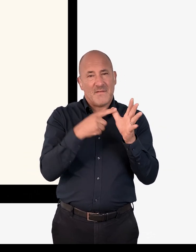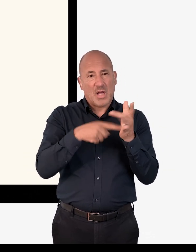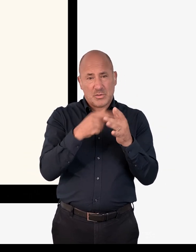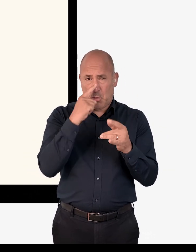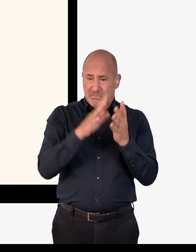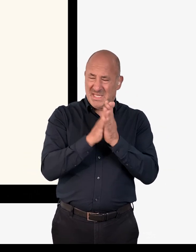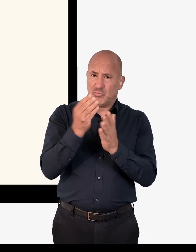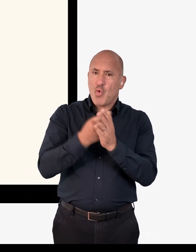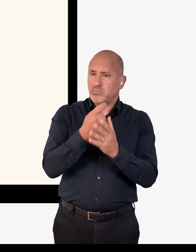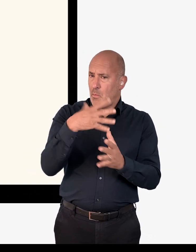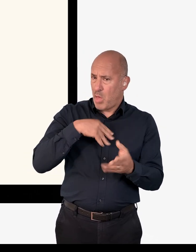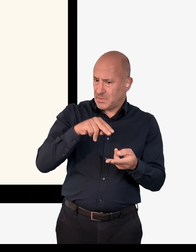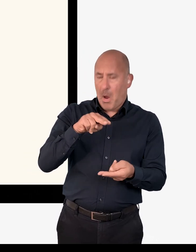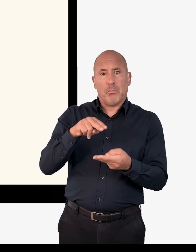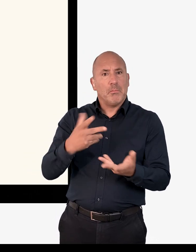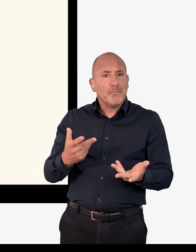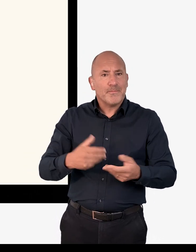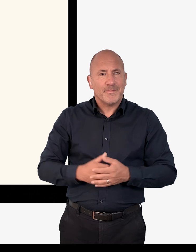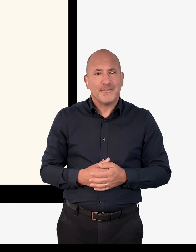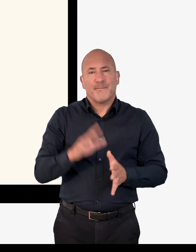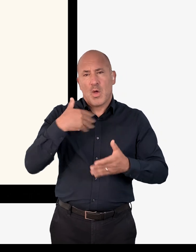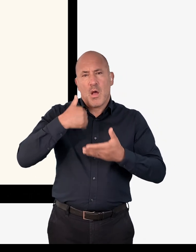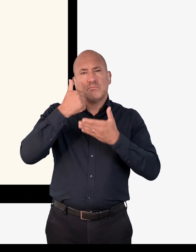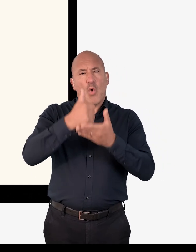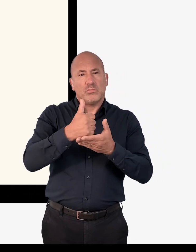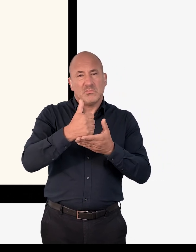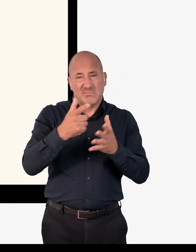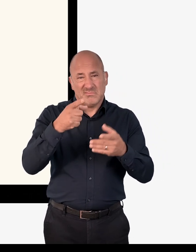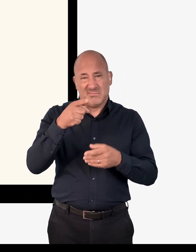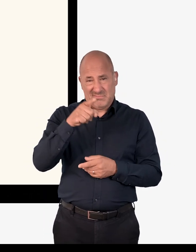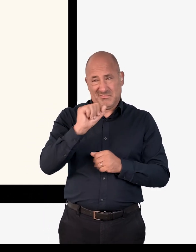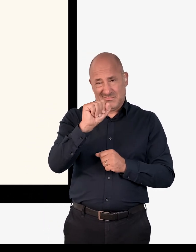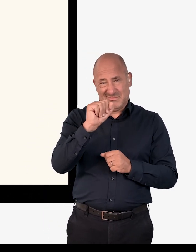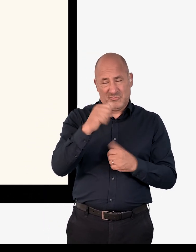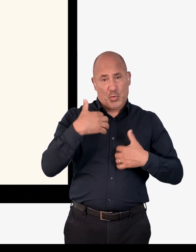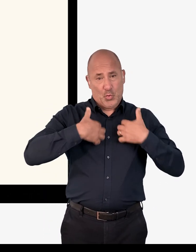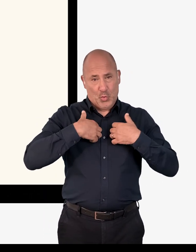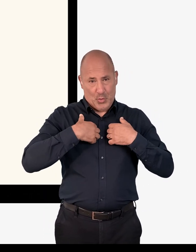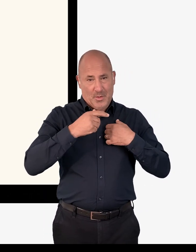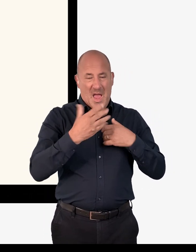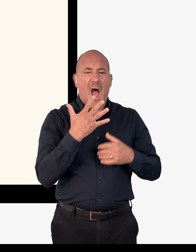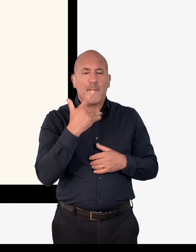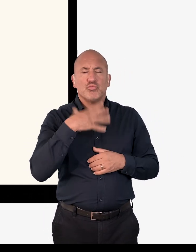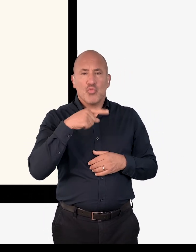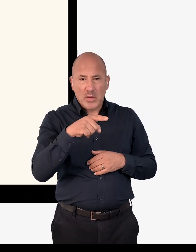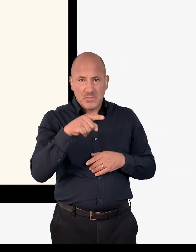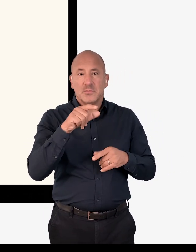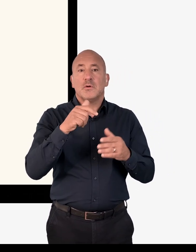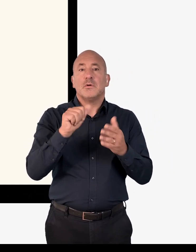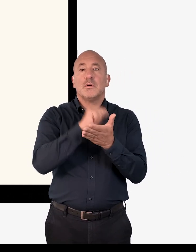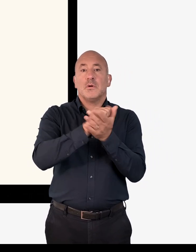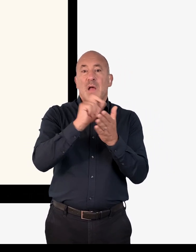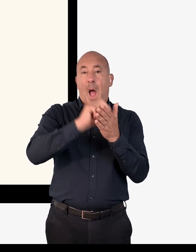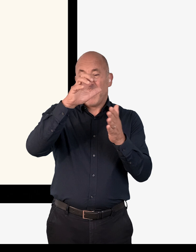costs have increased. To support you with your application, you can apply for up to 10% more funding in your